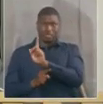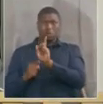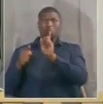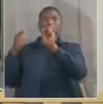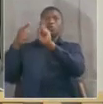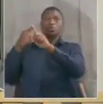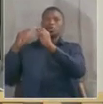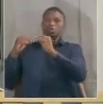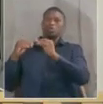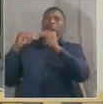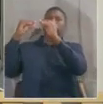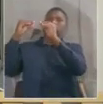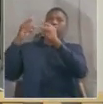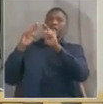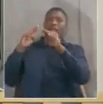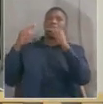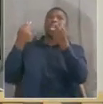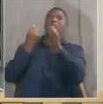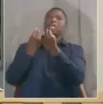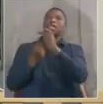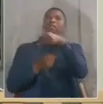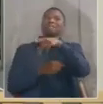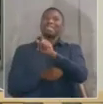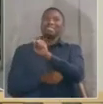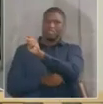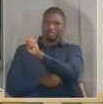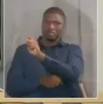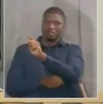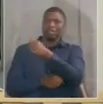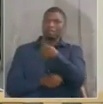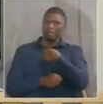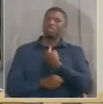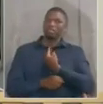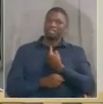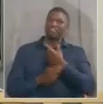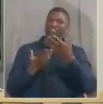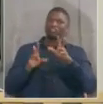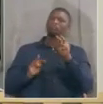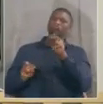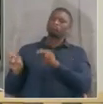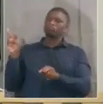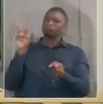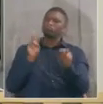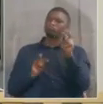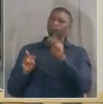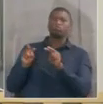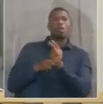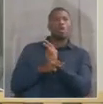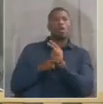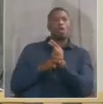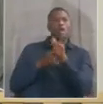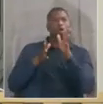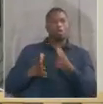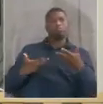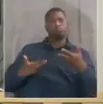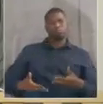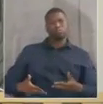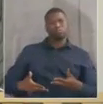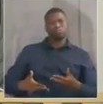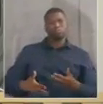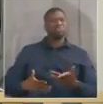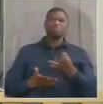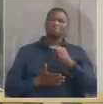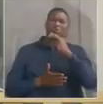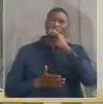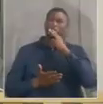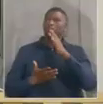Political Killing Task Team was overseen by myself. Hence, then, it was not that